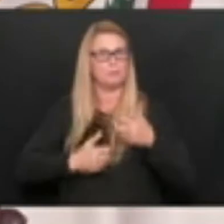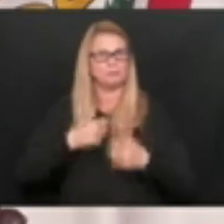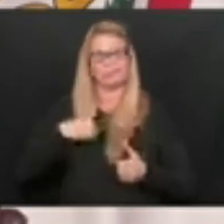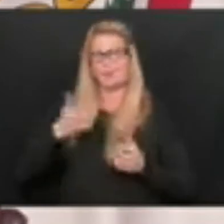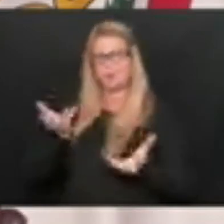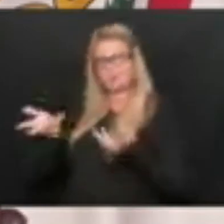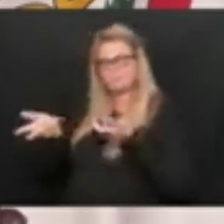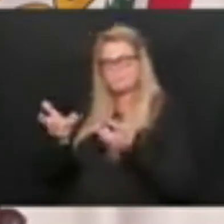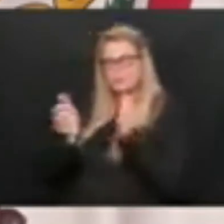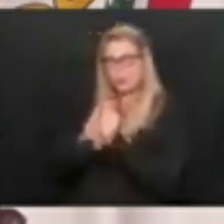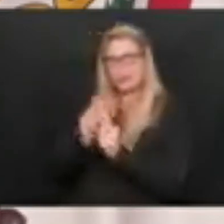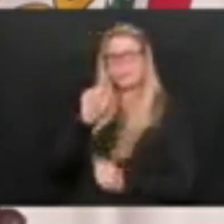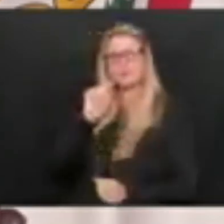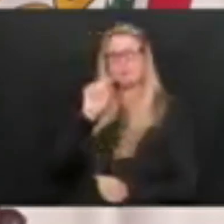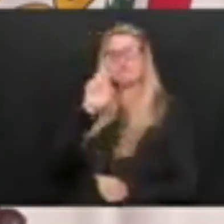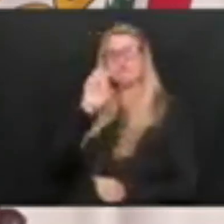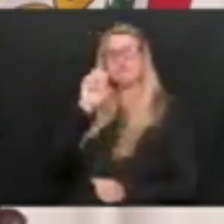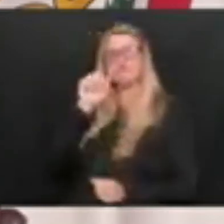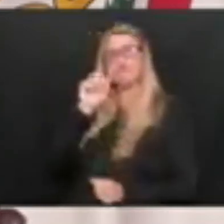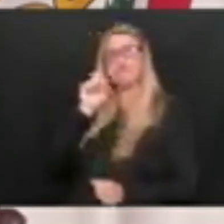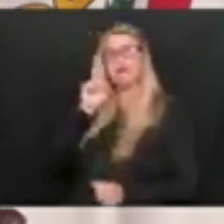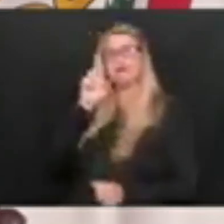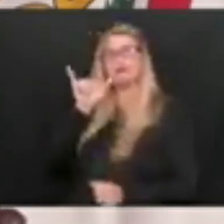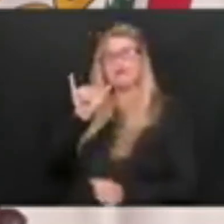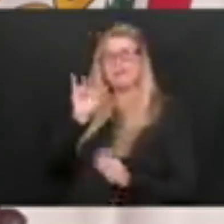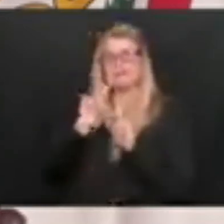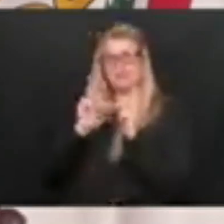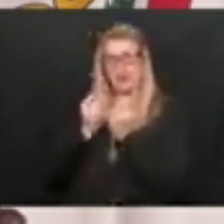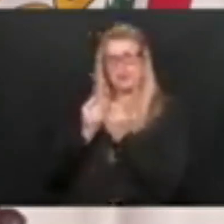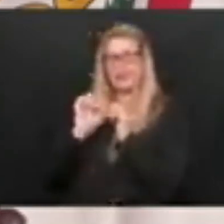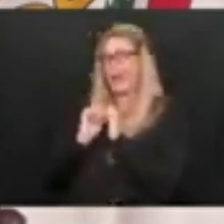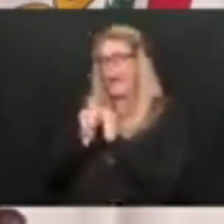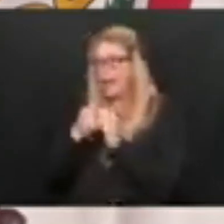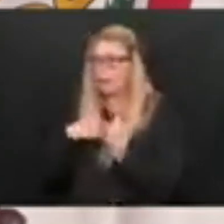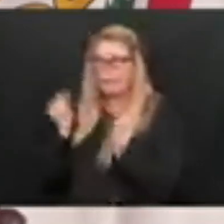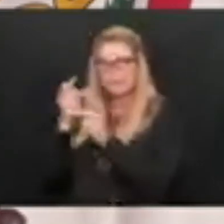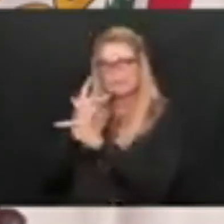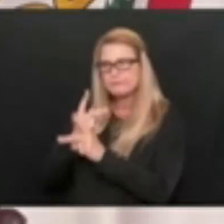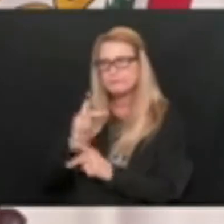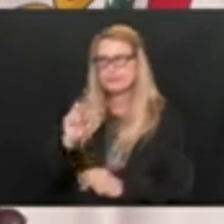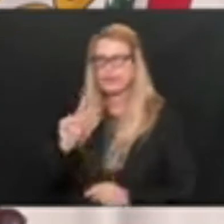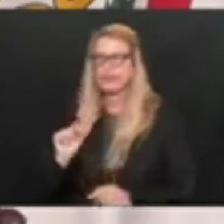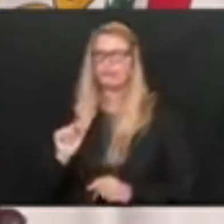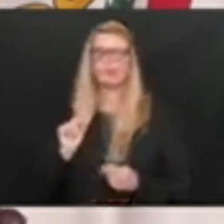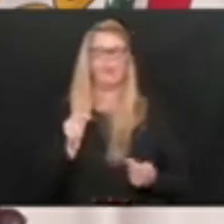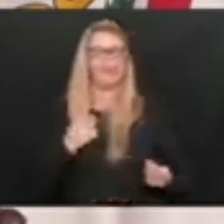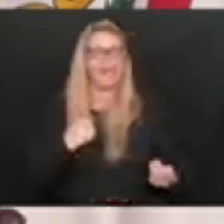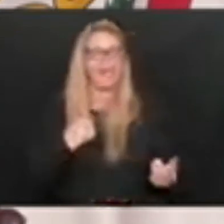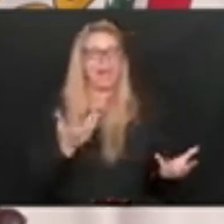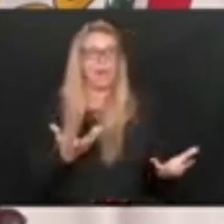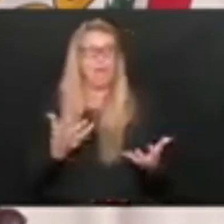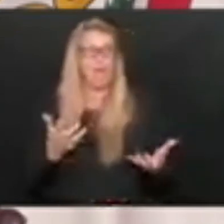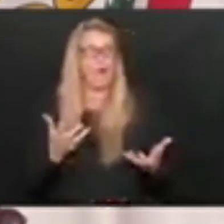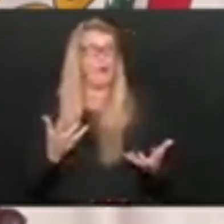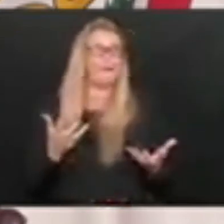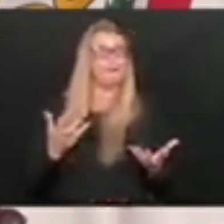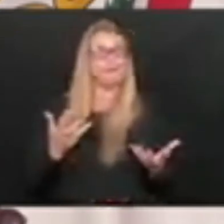Department over and over and over trying to figure a way to do all this. I want it to have some level